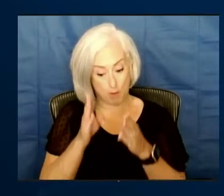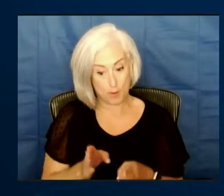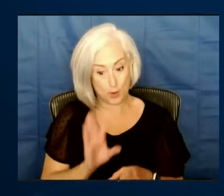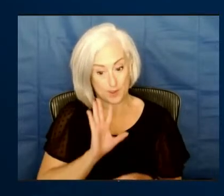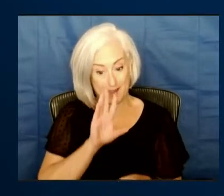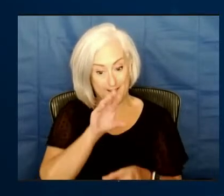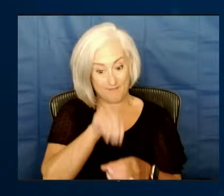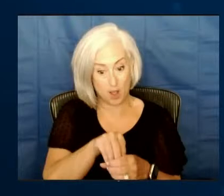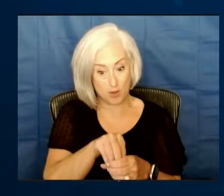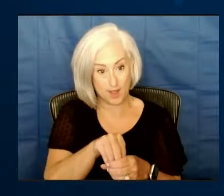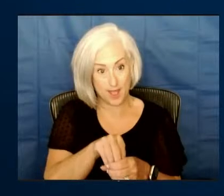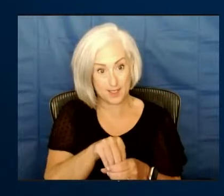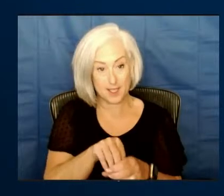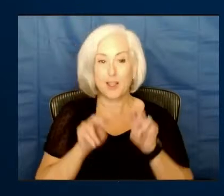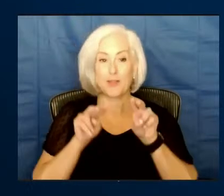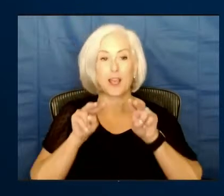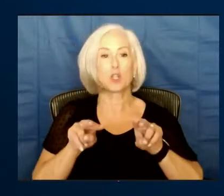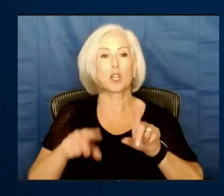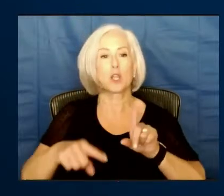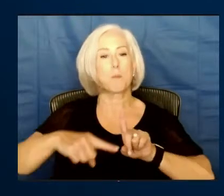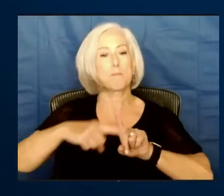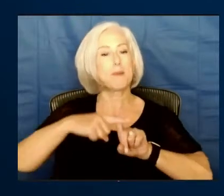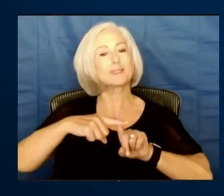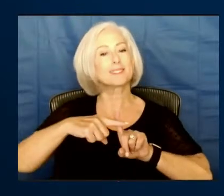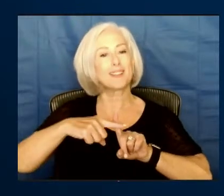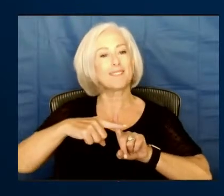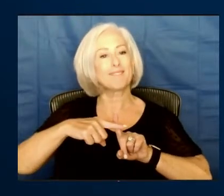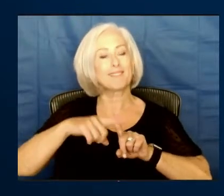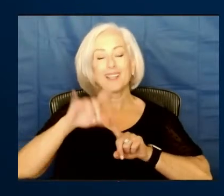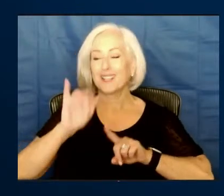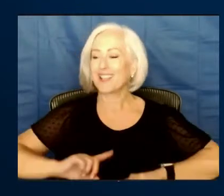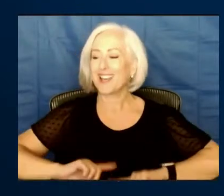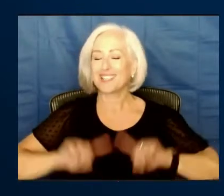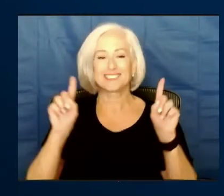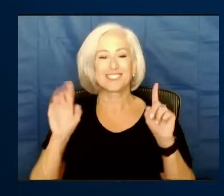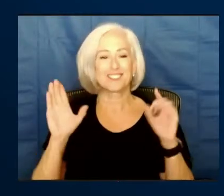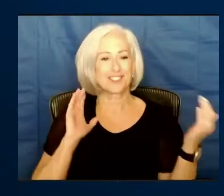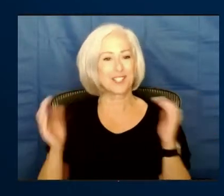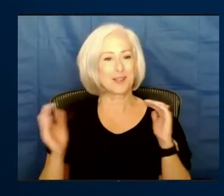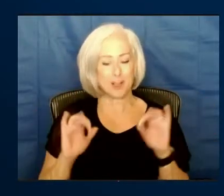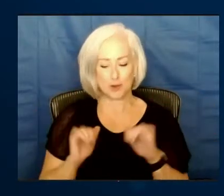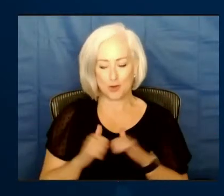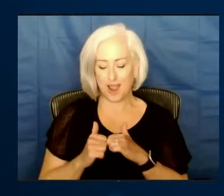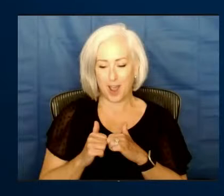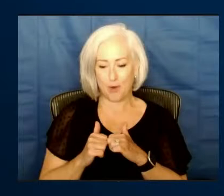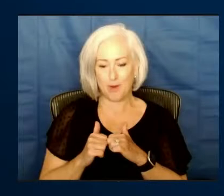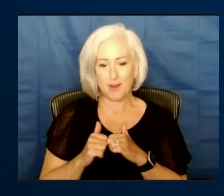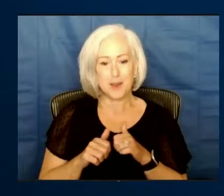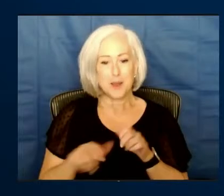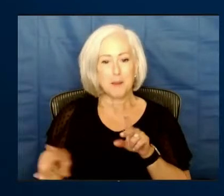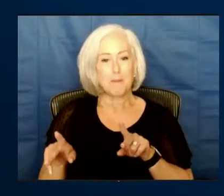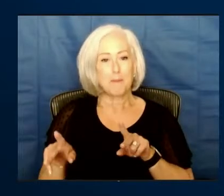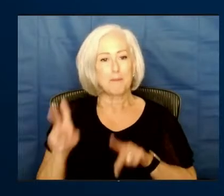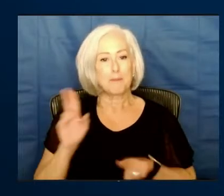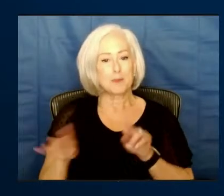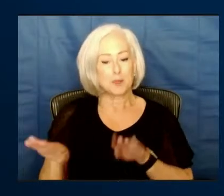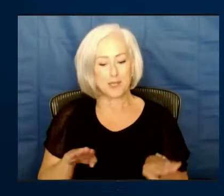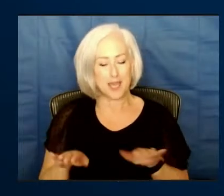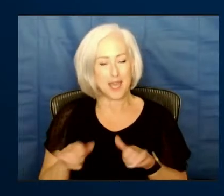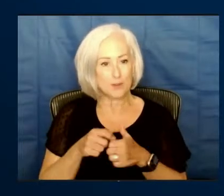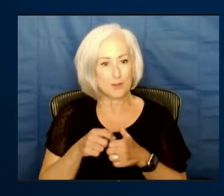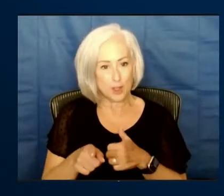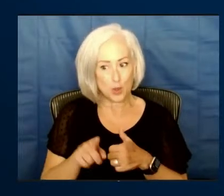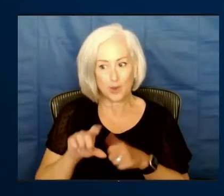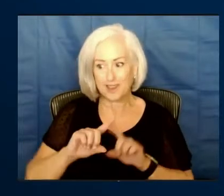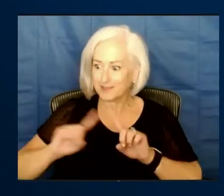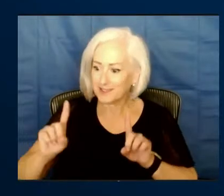positively. That's different than a lot of the times of how you're treated in another healthcare environment. People are usually grateful for folks